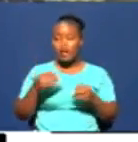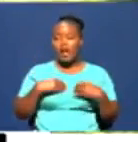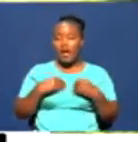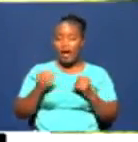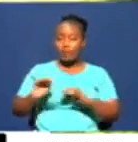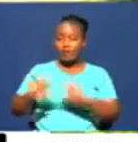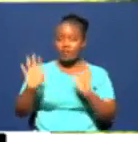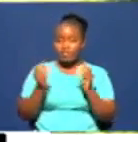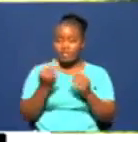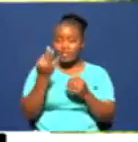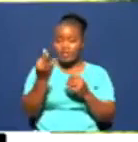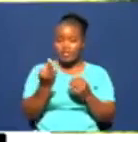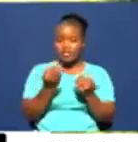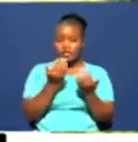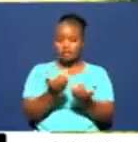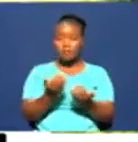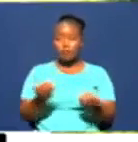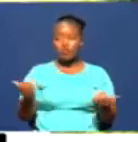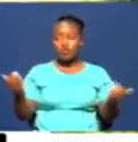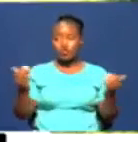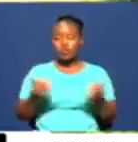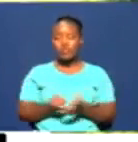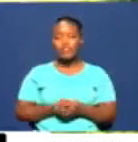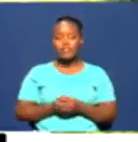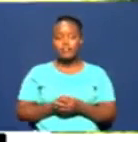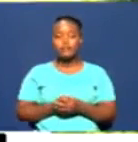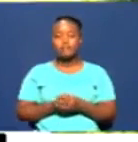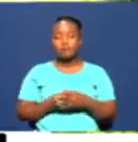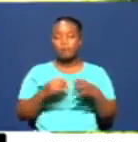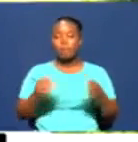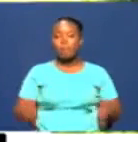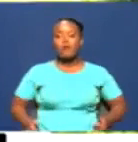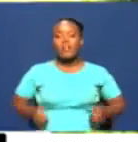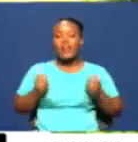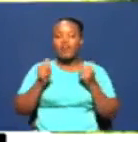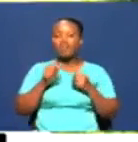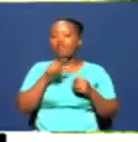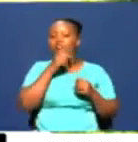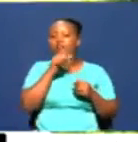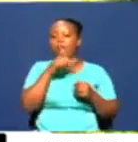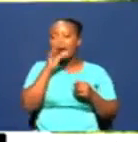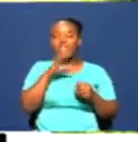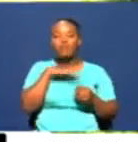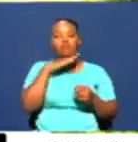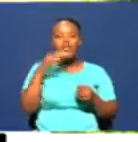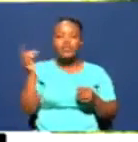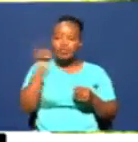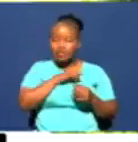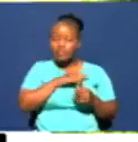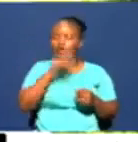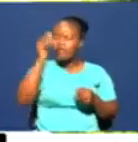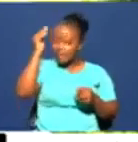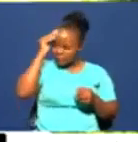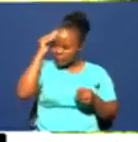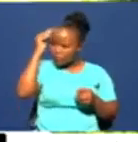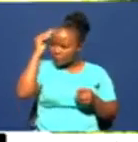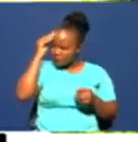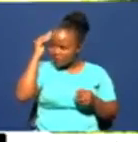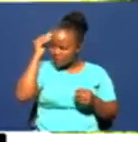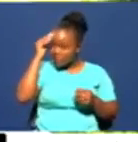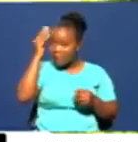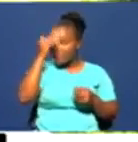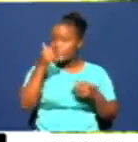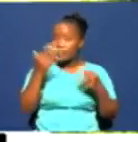children. As the curtains fall on the life of the late Charles Njonjo, he will be remembered for the role he played in building